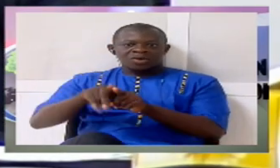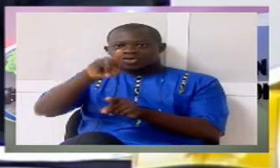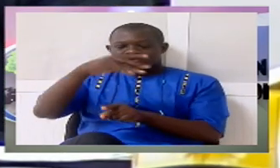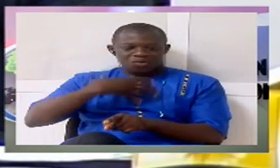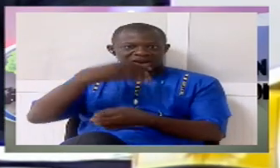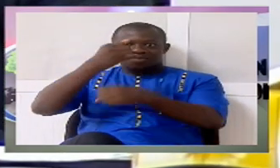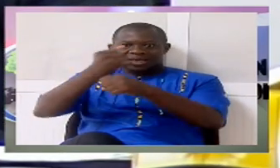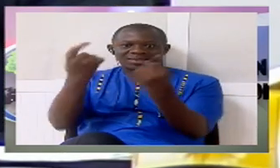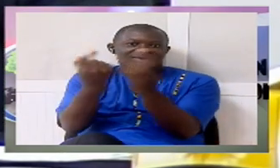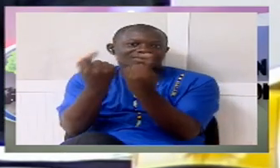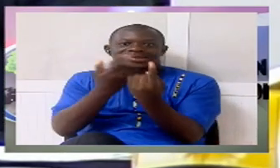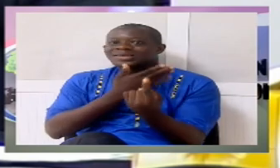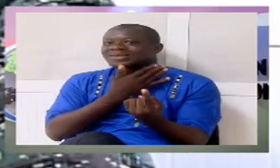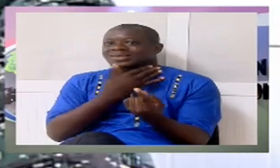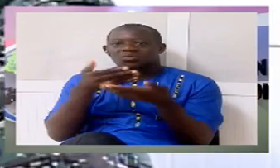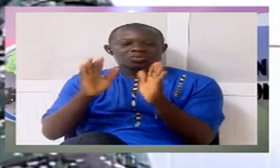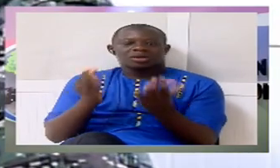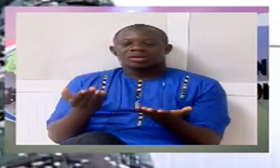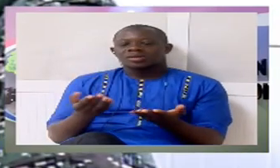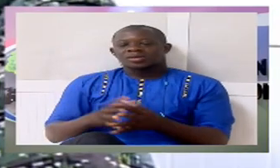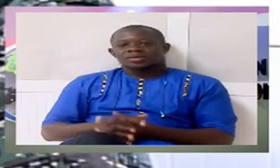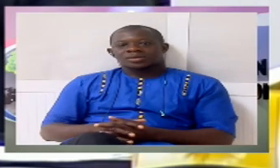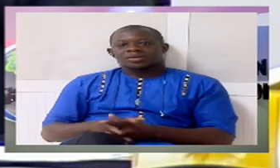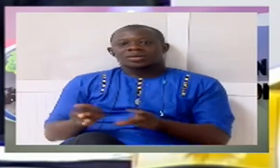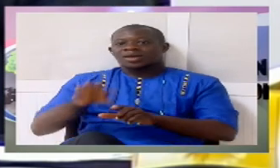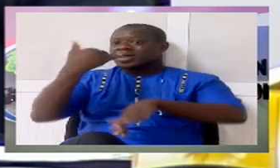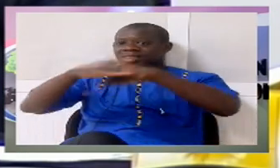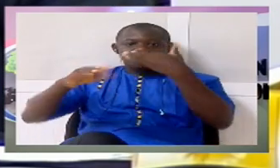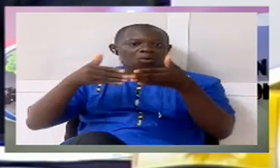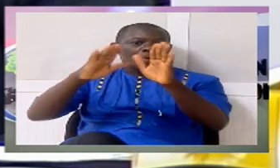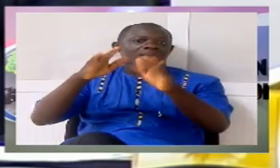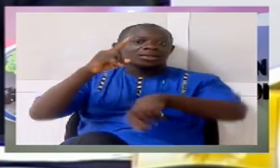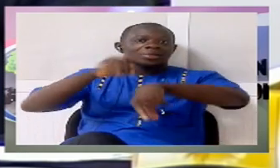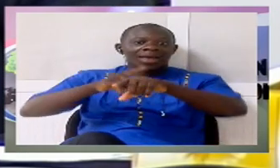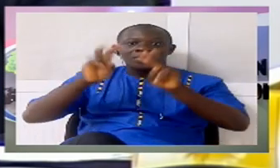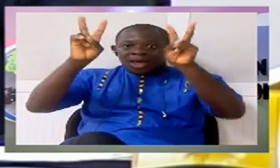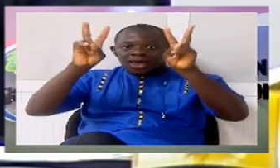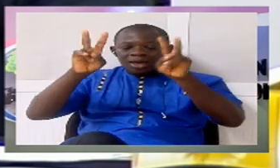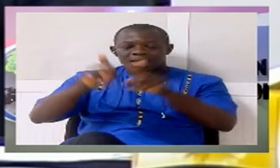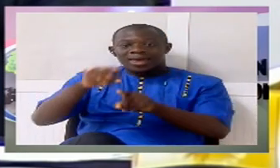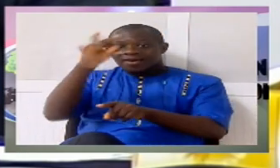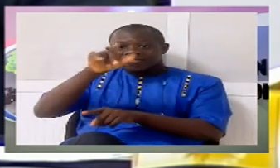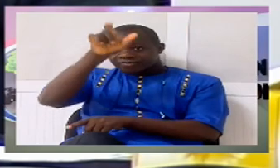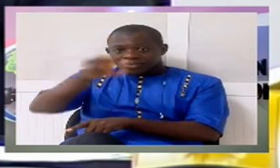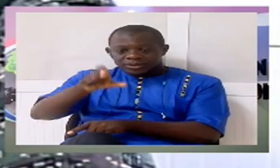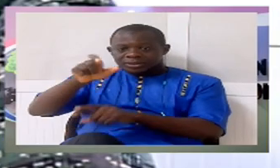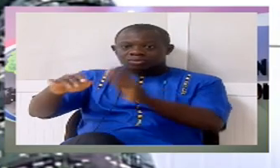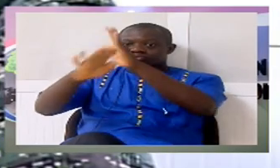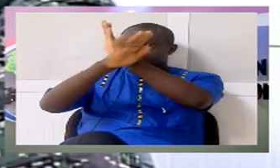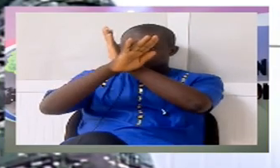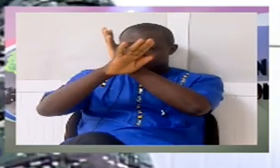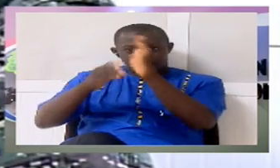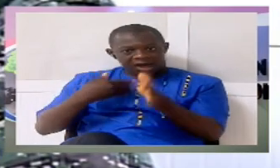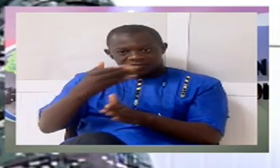Mr. Sillah, ham nga lul dang ko yombal torob de. It was never like that during Yaya Jame's time. It wasn't that simple. Do dan